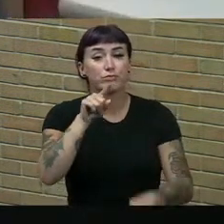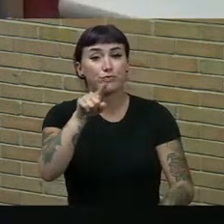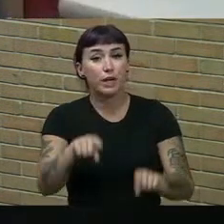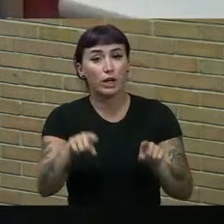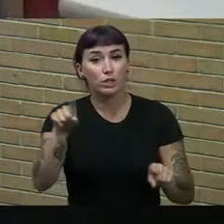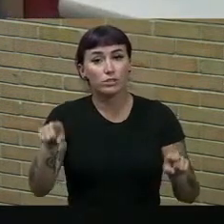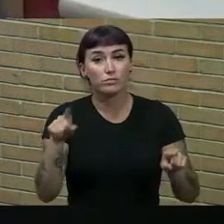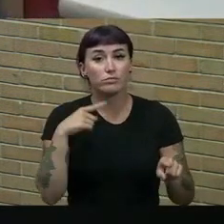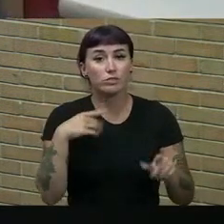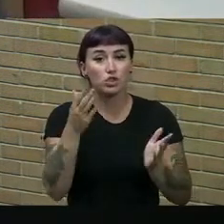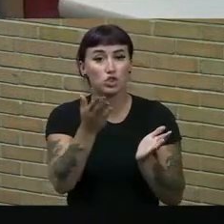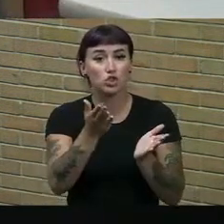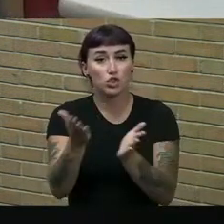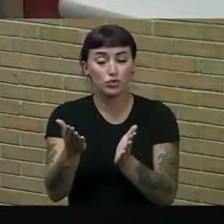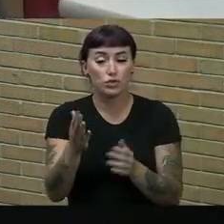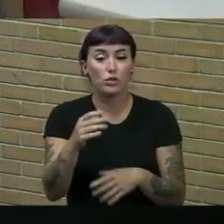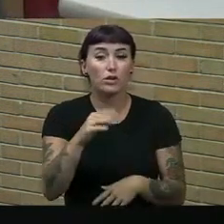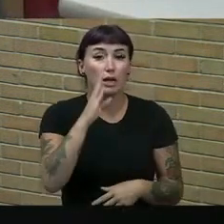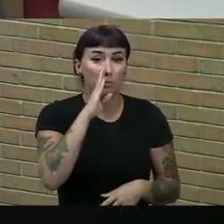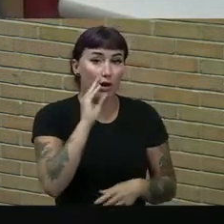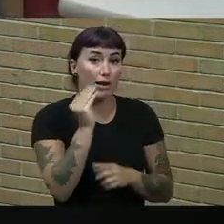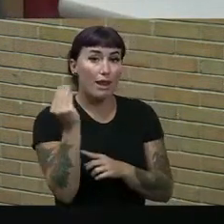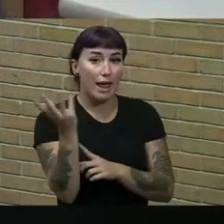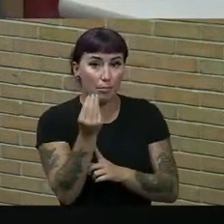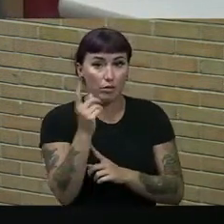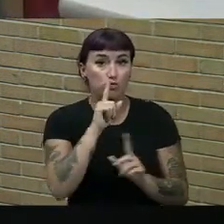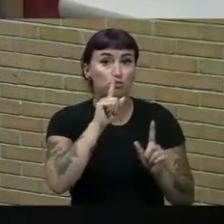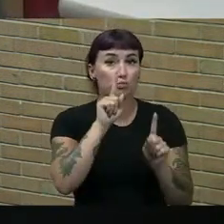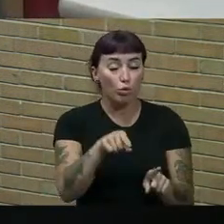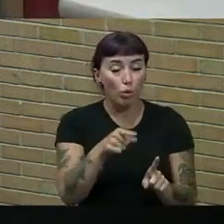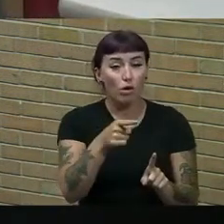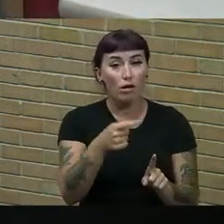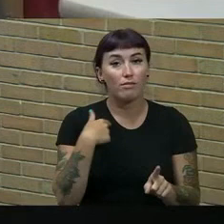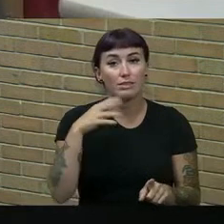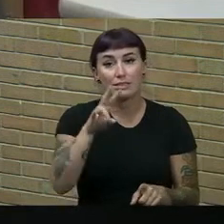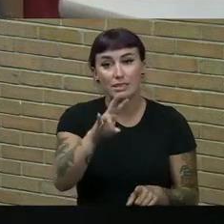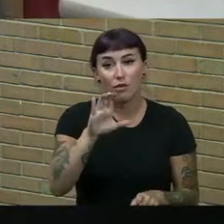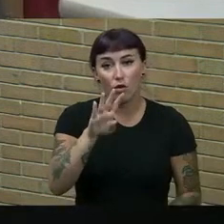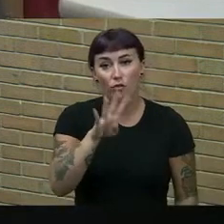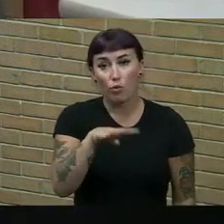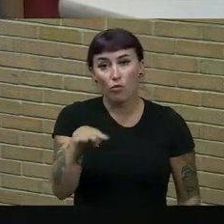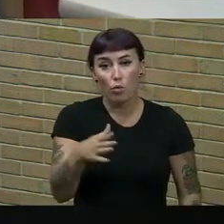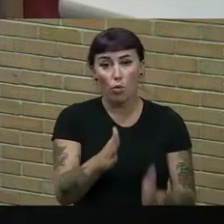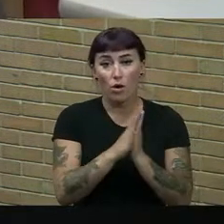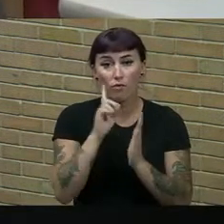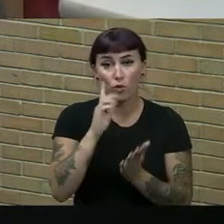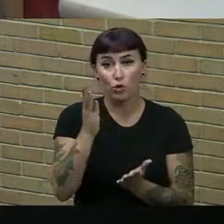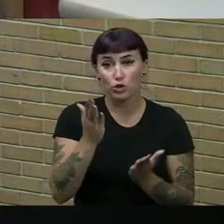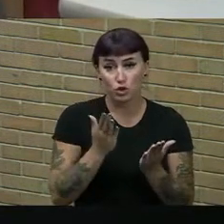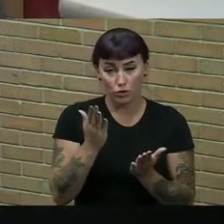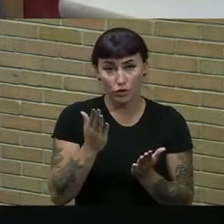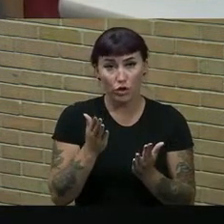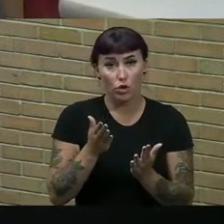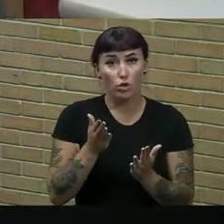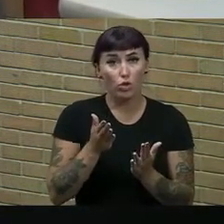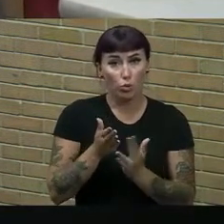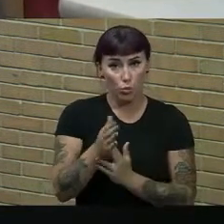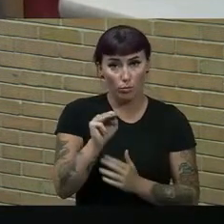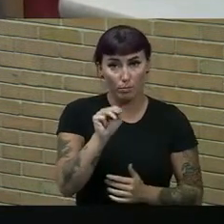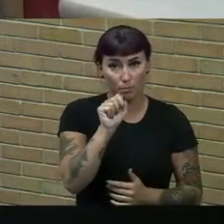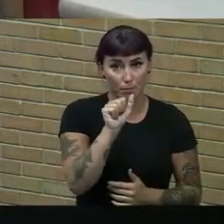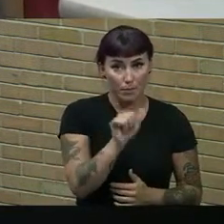various services. First, Brighton Ambulance reported that they had 744 requests for services throughout